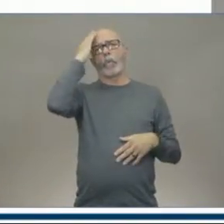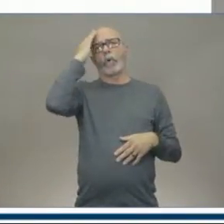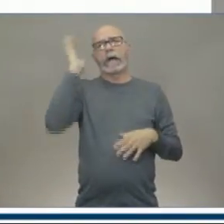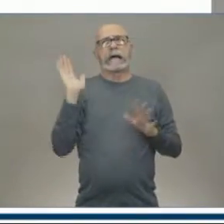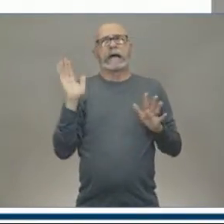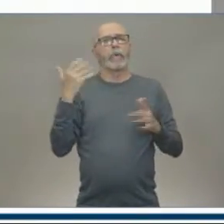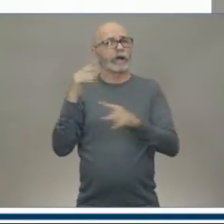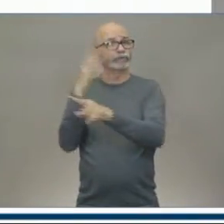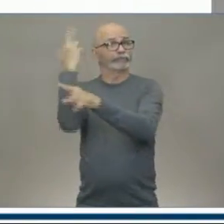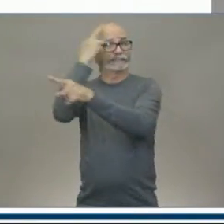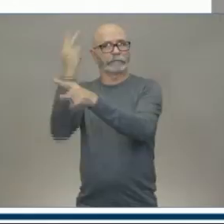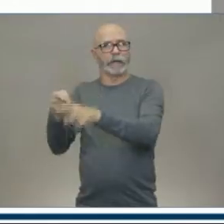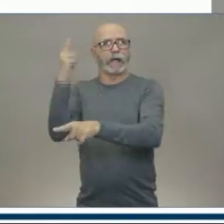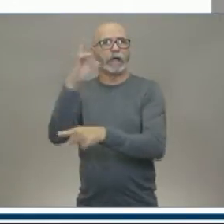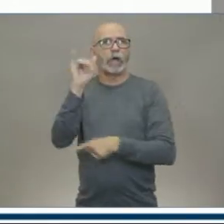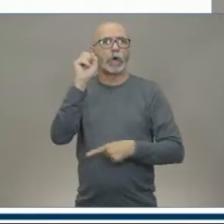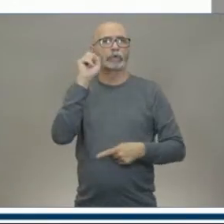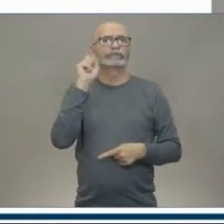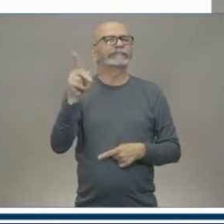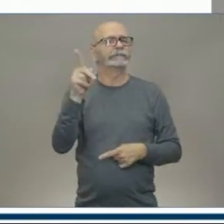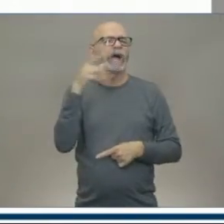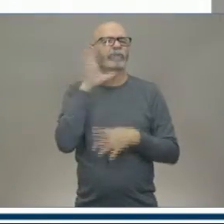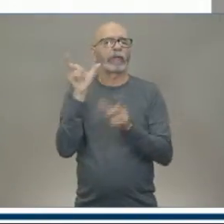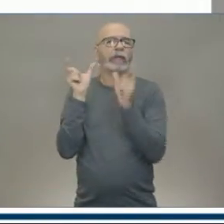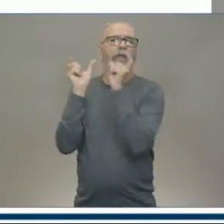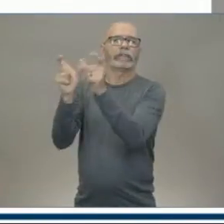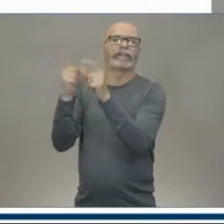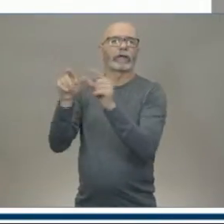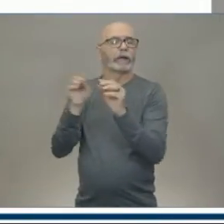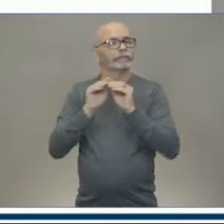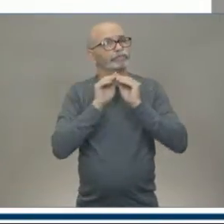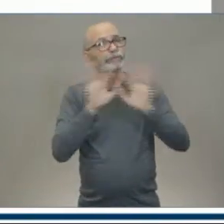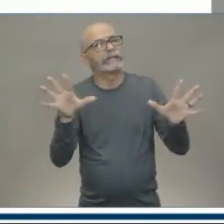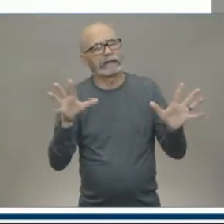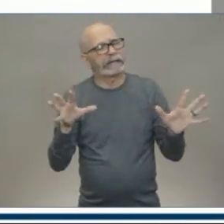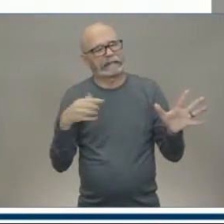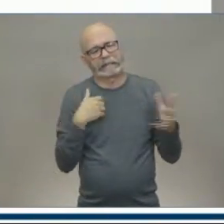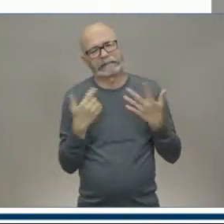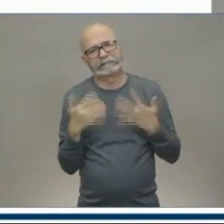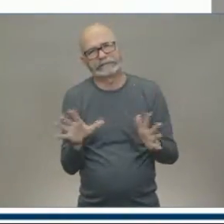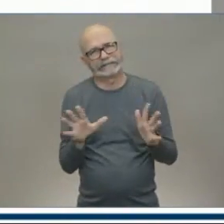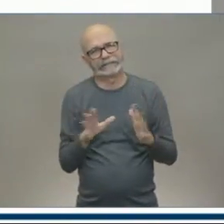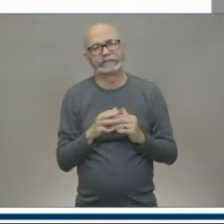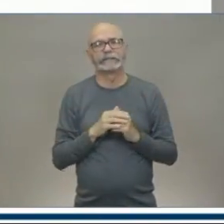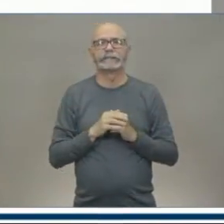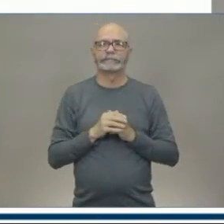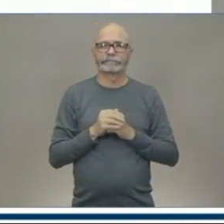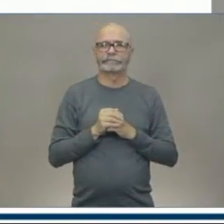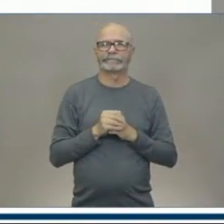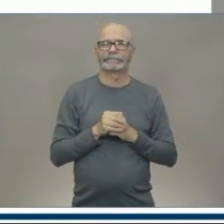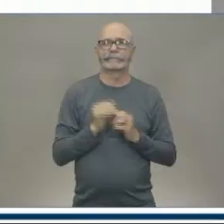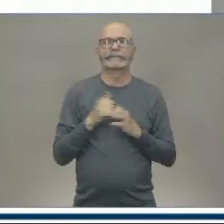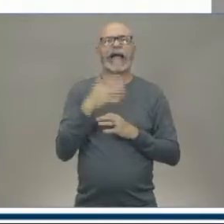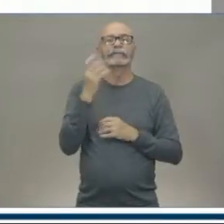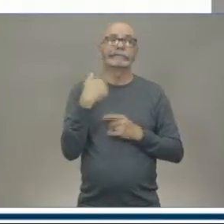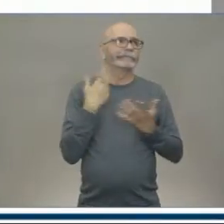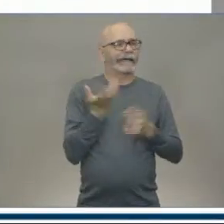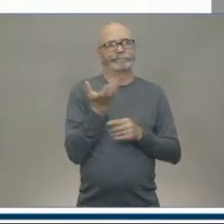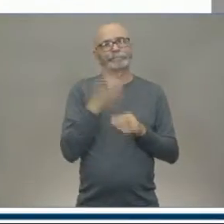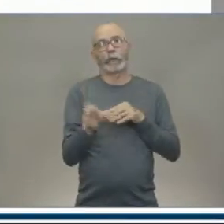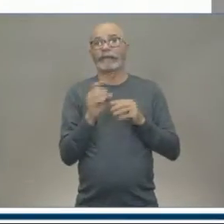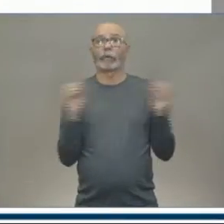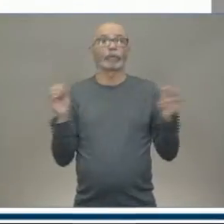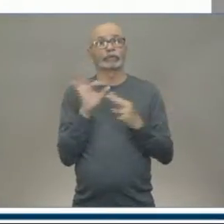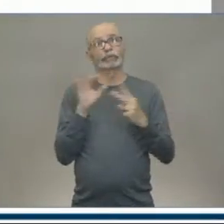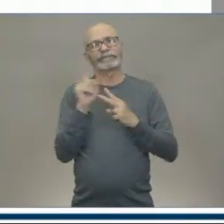potential for spread within those environments to and from bar staff. It's a recognition of the critical role